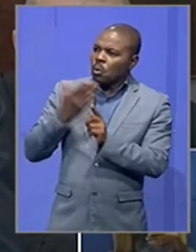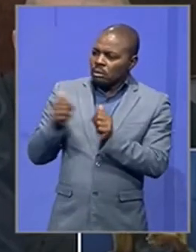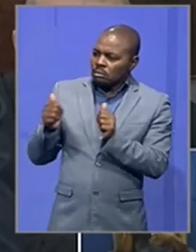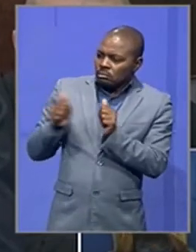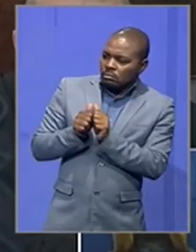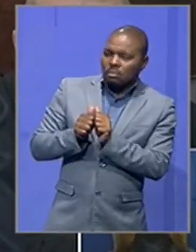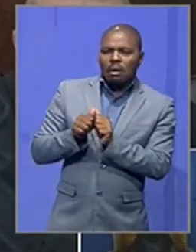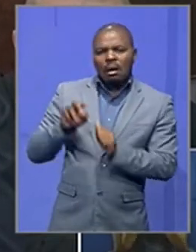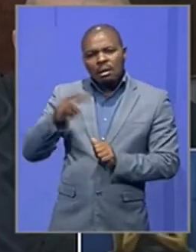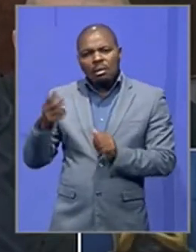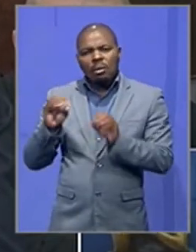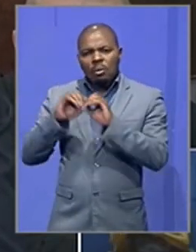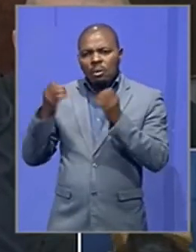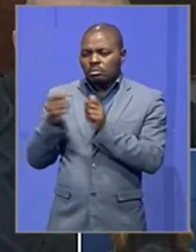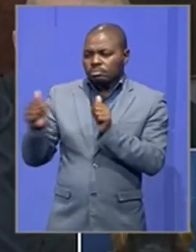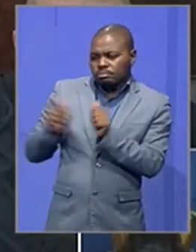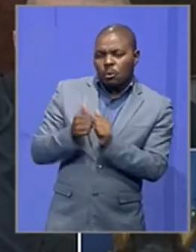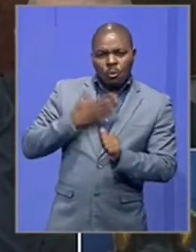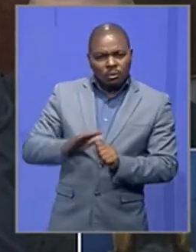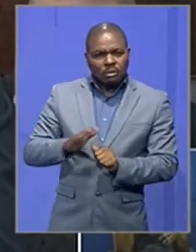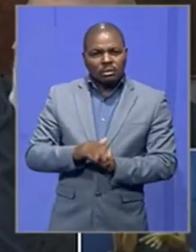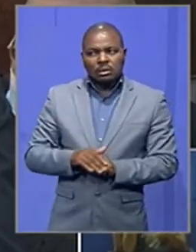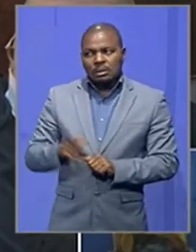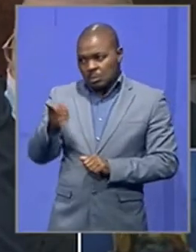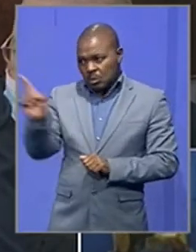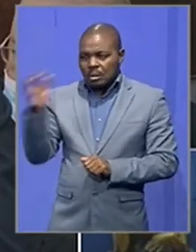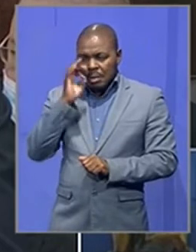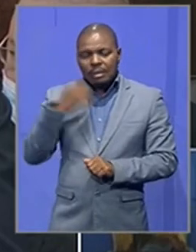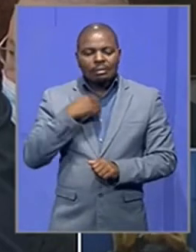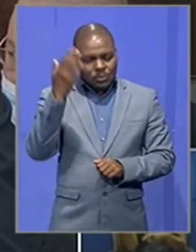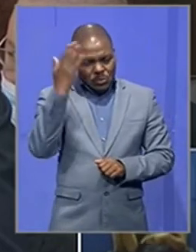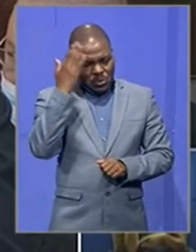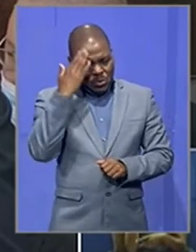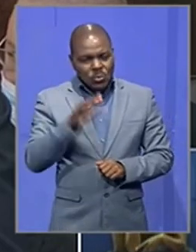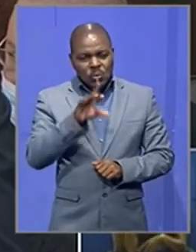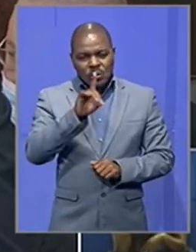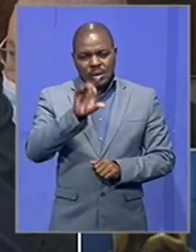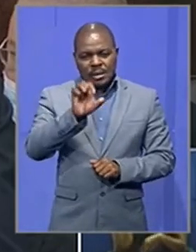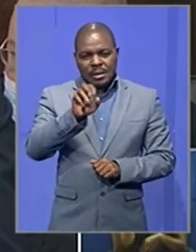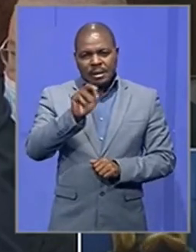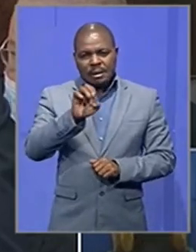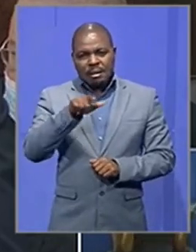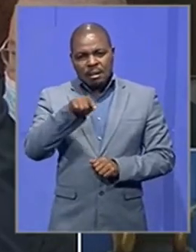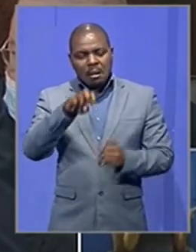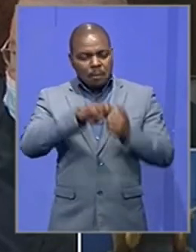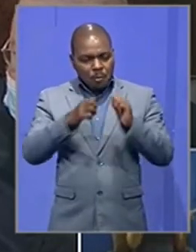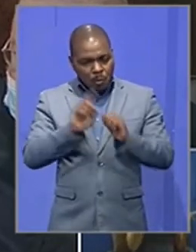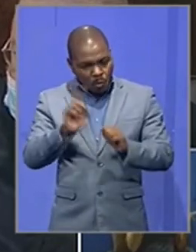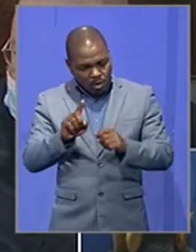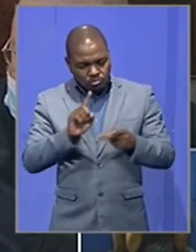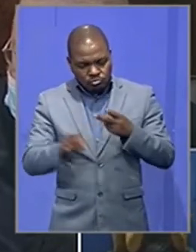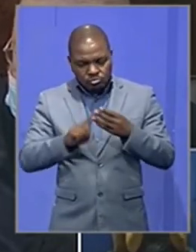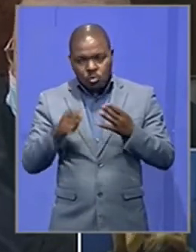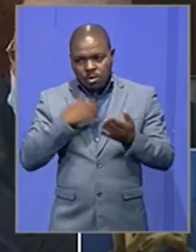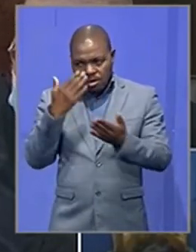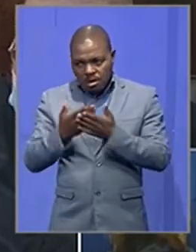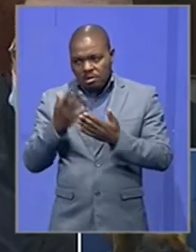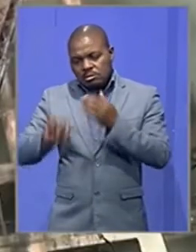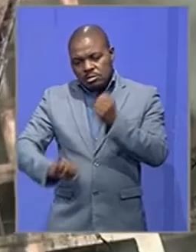players. Where other players say, we know the challenges that DNL is going through, we would be able to give balance